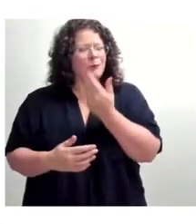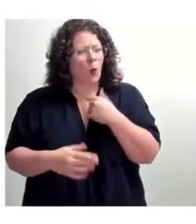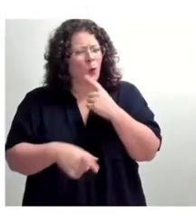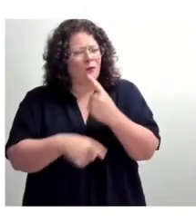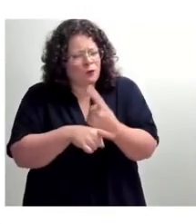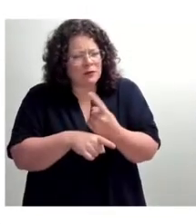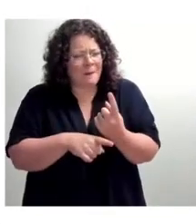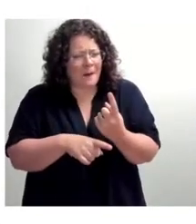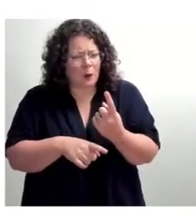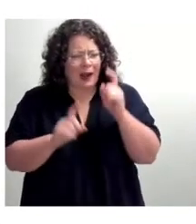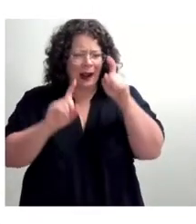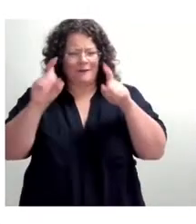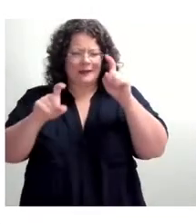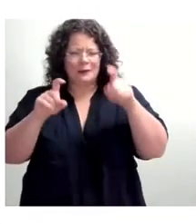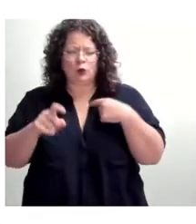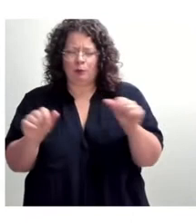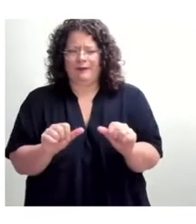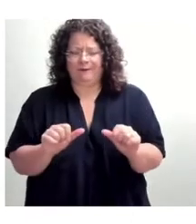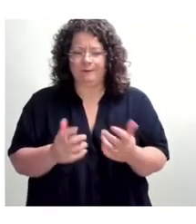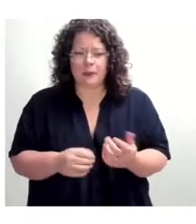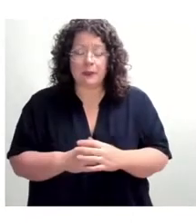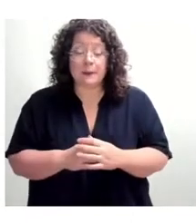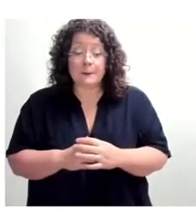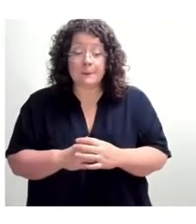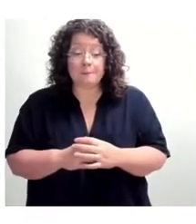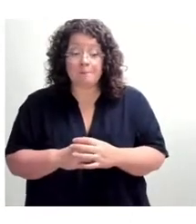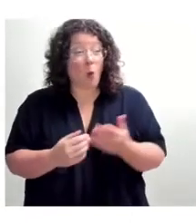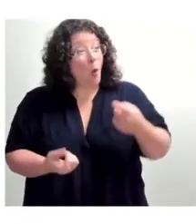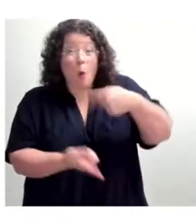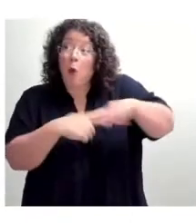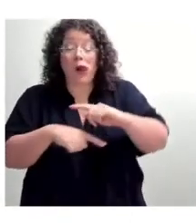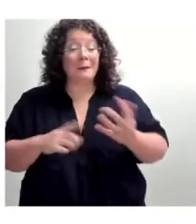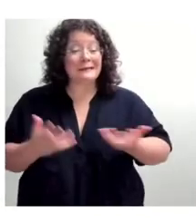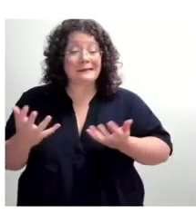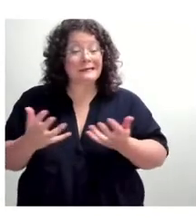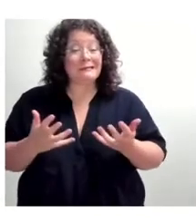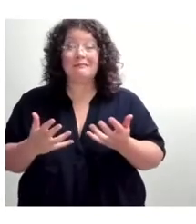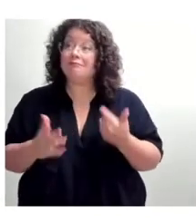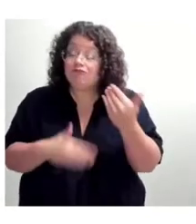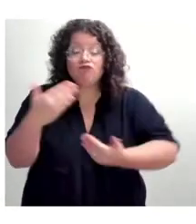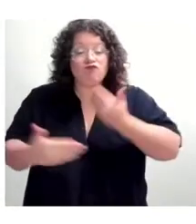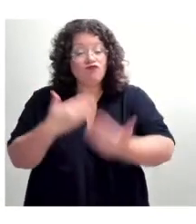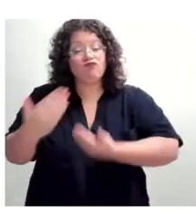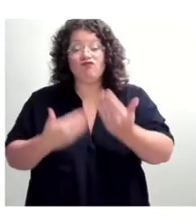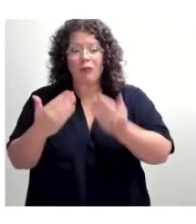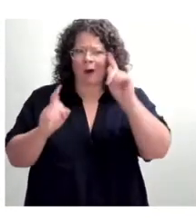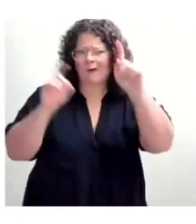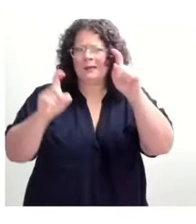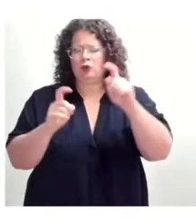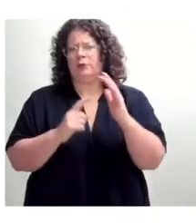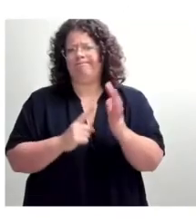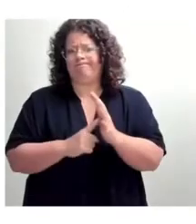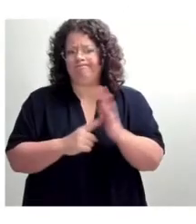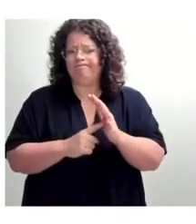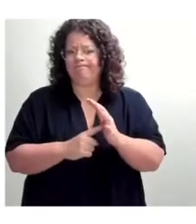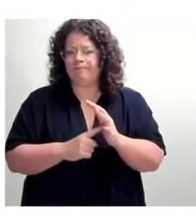I'm wondering whether there's time to go to all three of you on this. So if anyone who wants to leap in with the answer that they feel is most